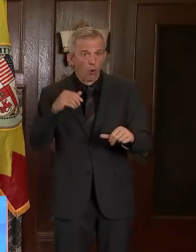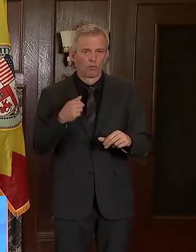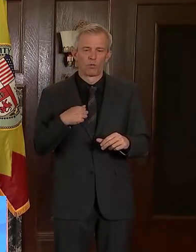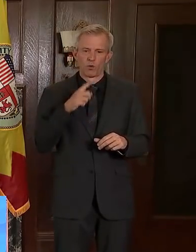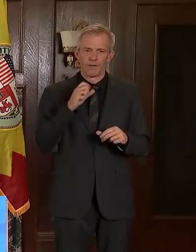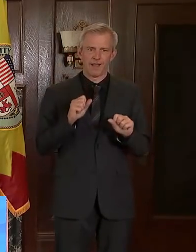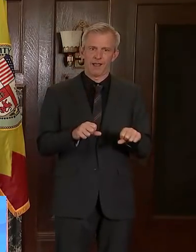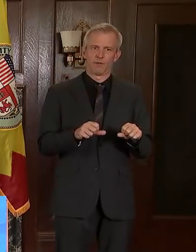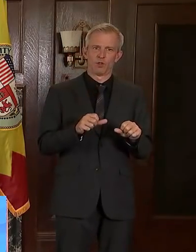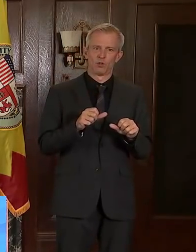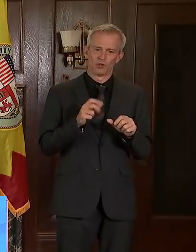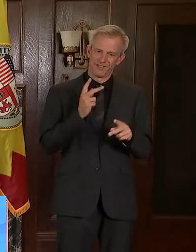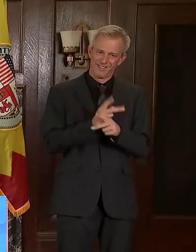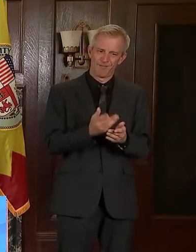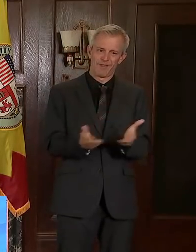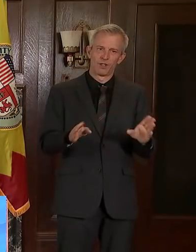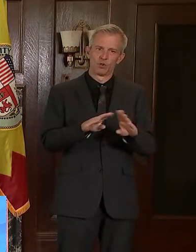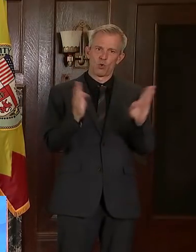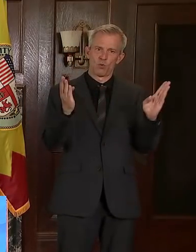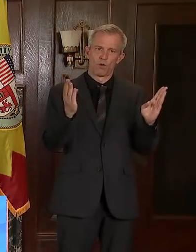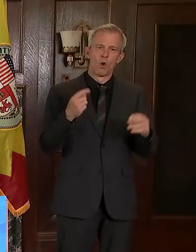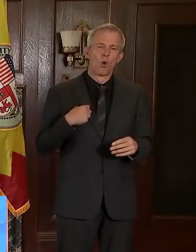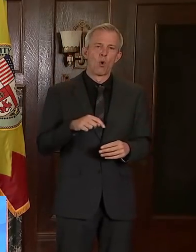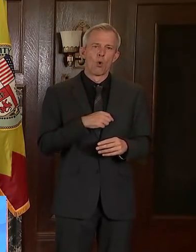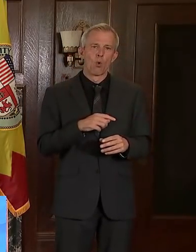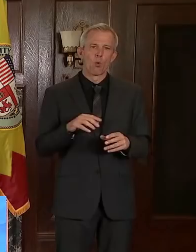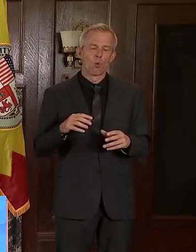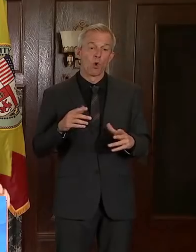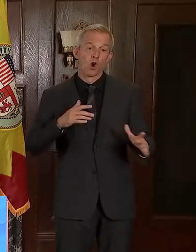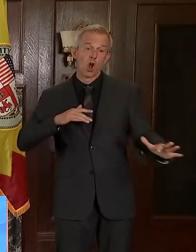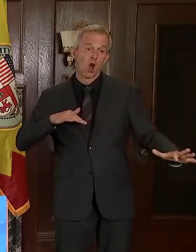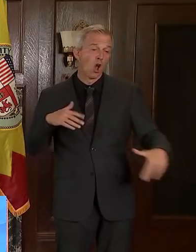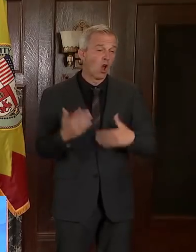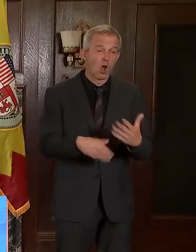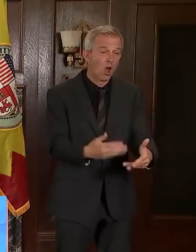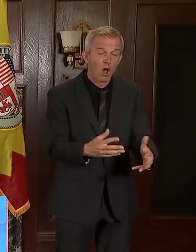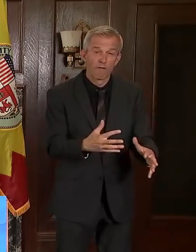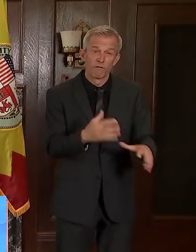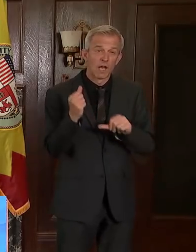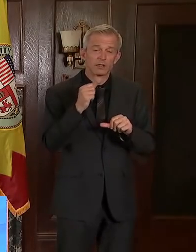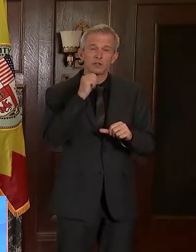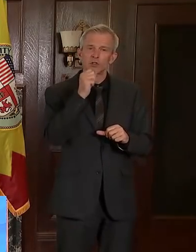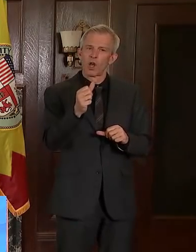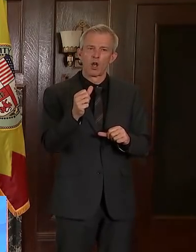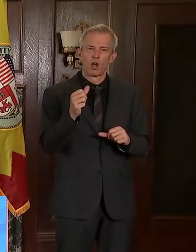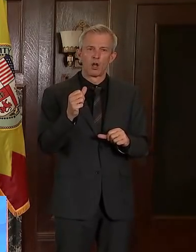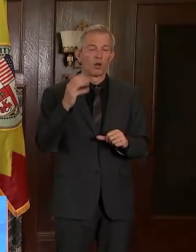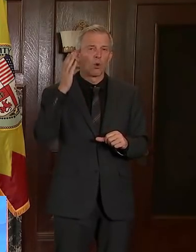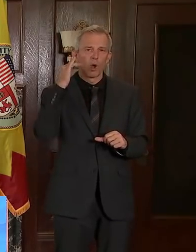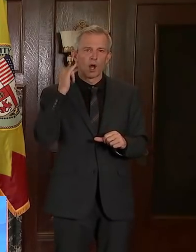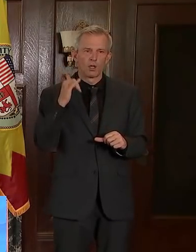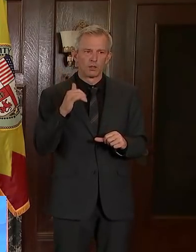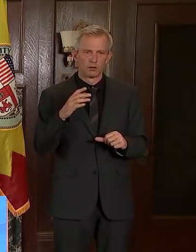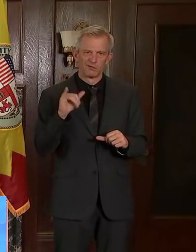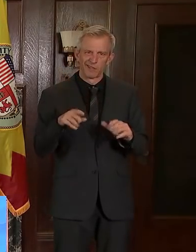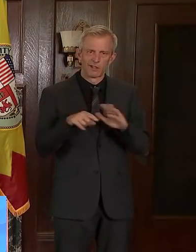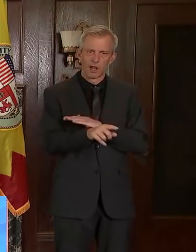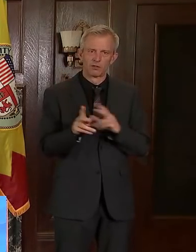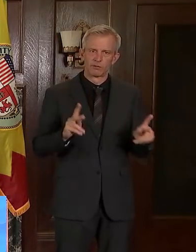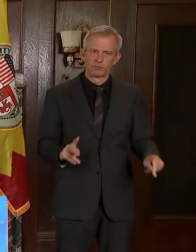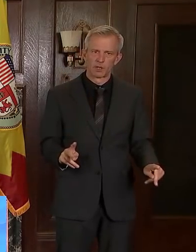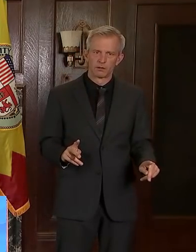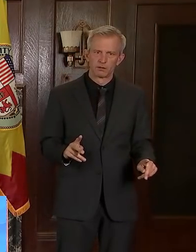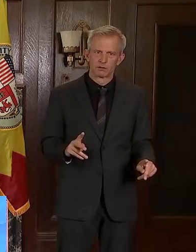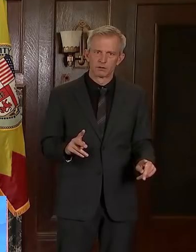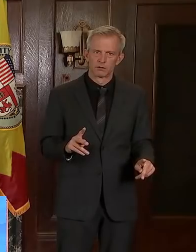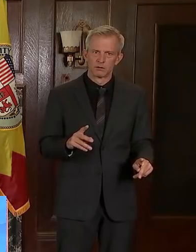are moving this slowly and this deliberately because hasty action, as I said at the beginning of this, kills people. People who you